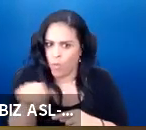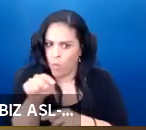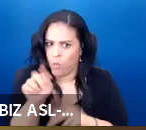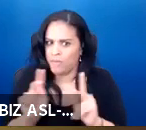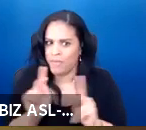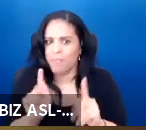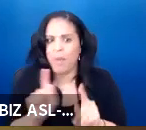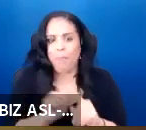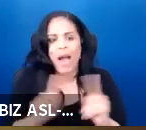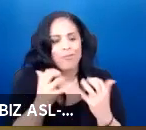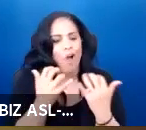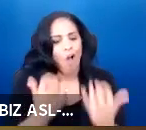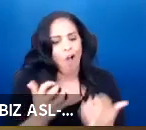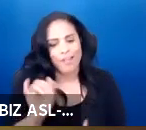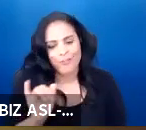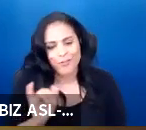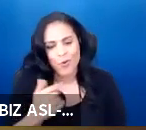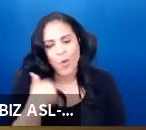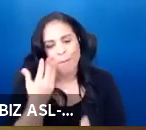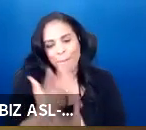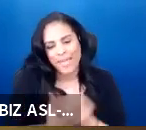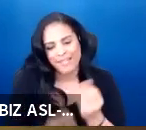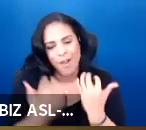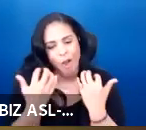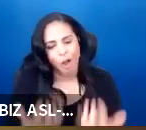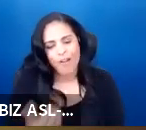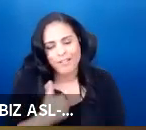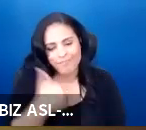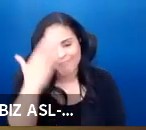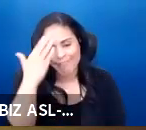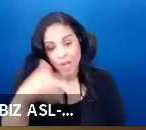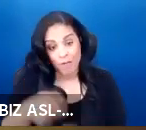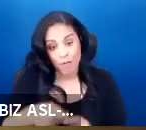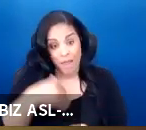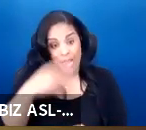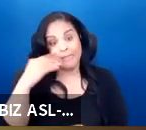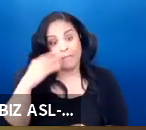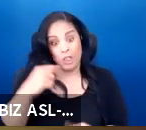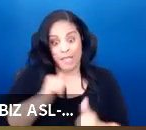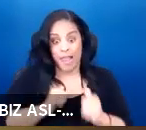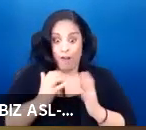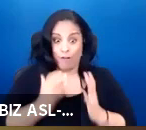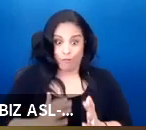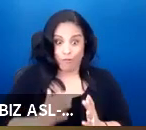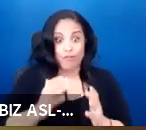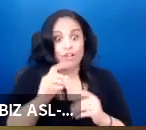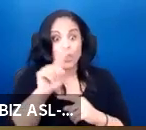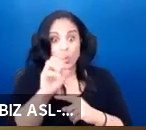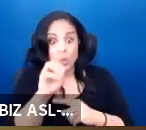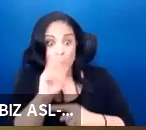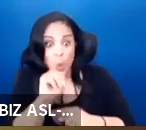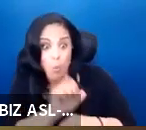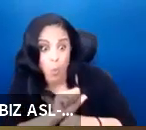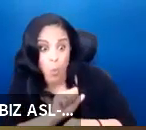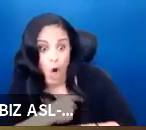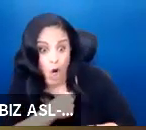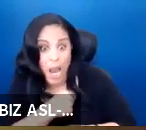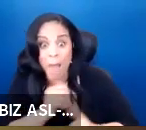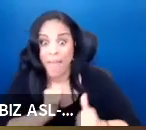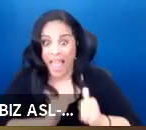the audience. And it's like, we're missing an audience. I know from my experience as an actor doing some Zoom work, I'm acting to